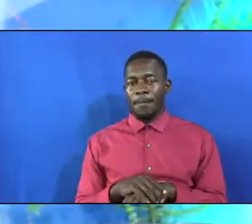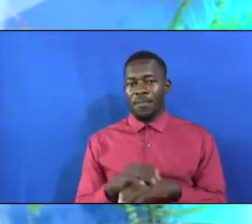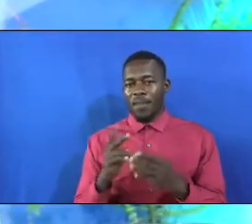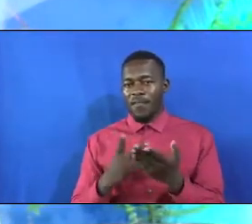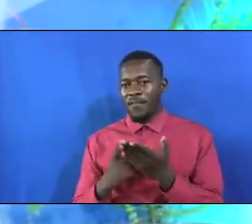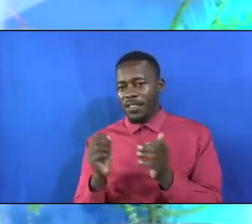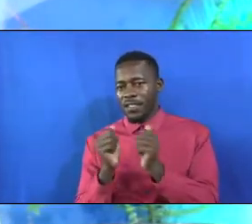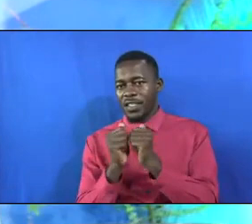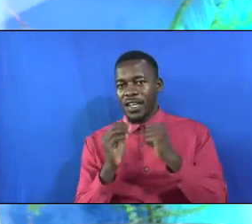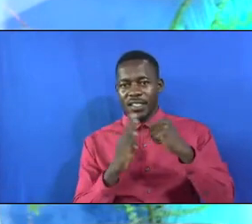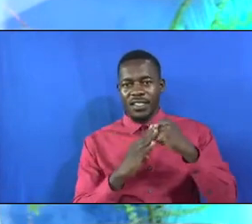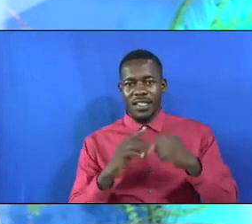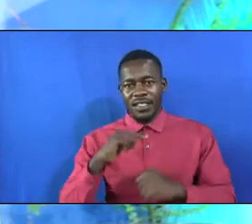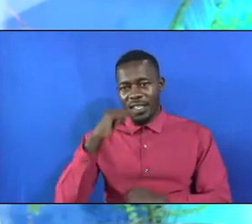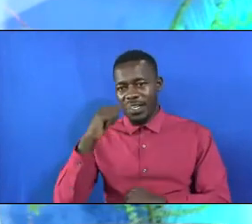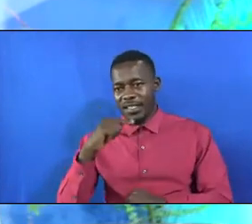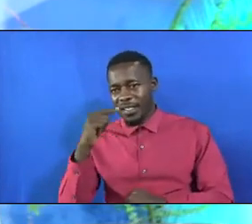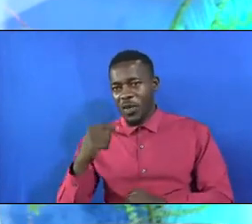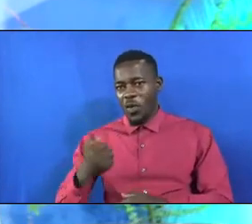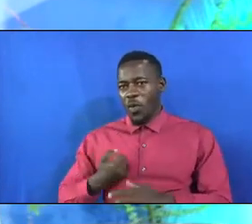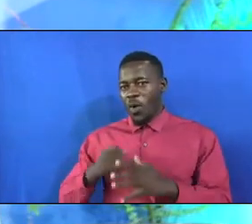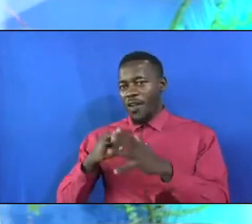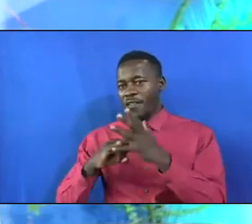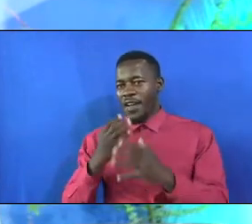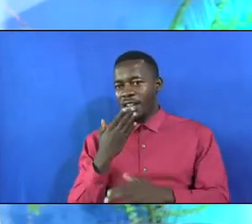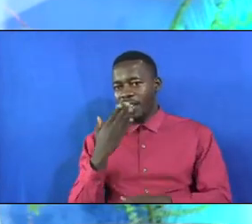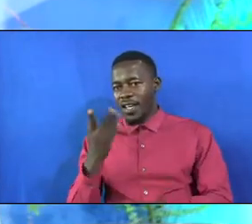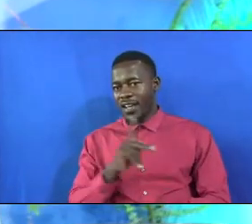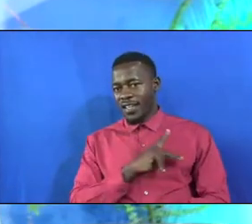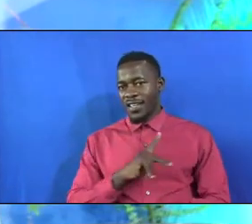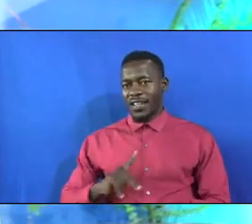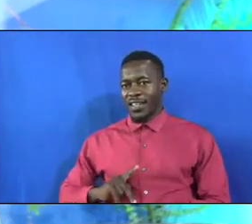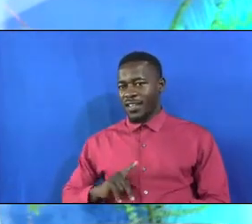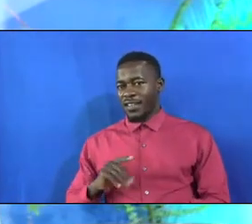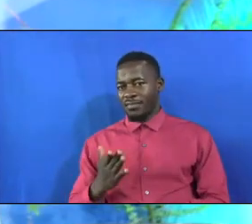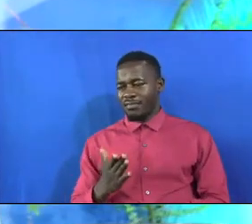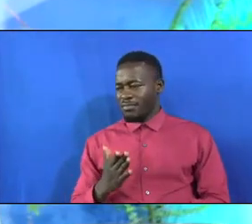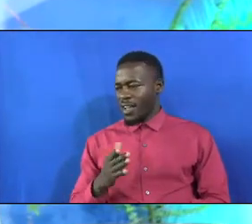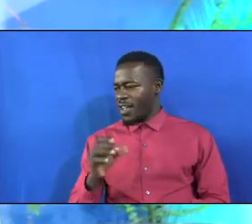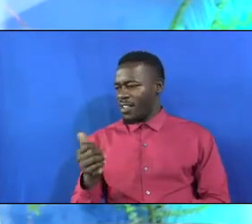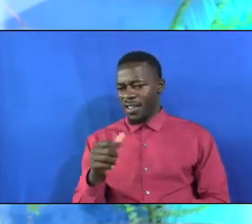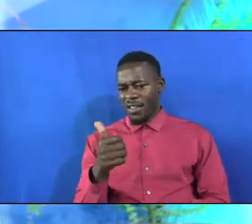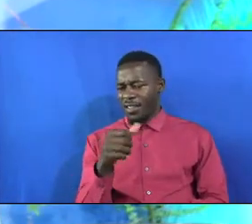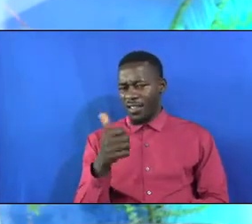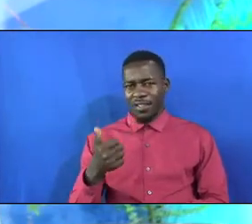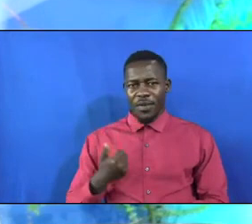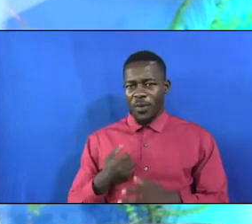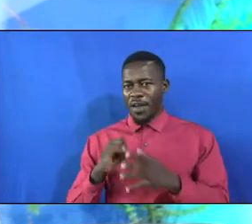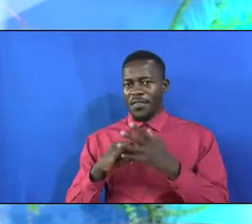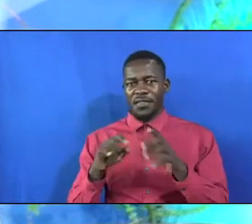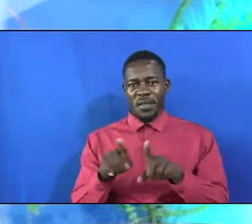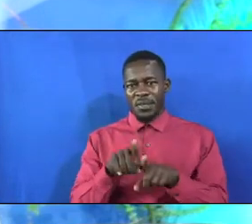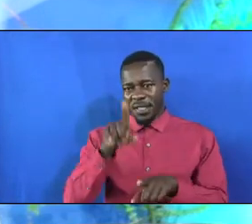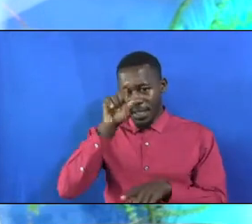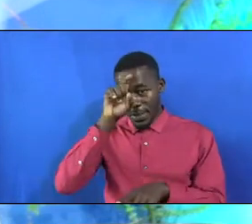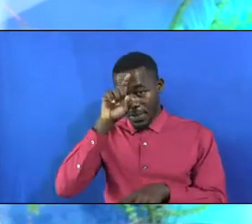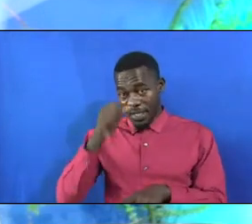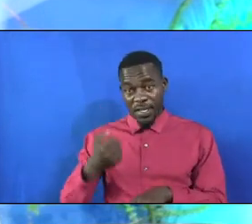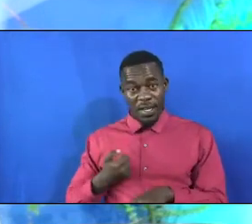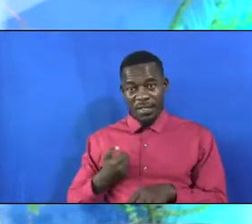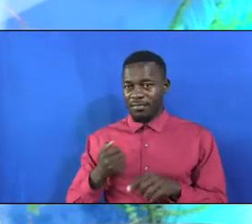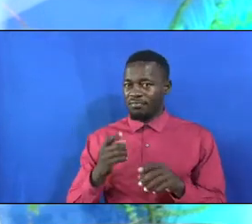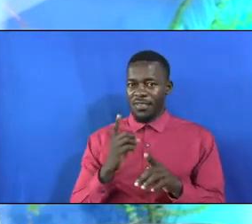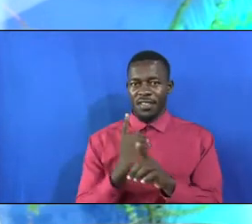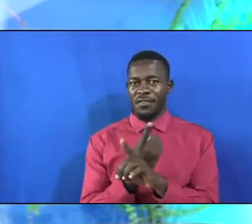says, the midwives answered Pharaoh, Hebrew women are not like the Egyptian women. They are vigorous and give birth